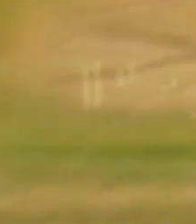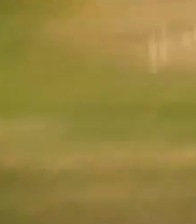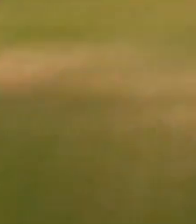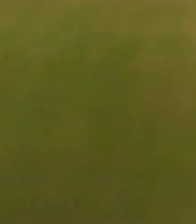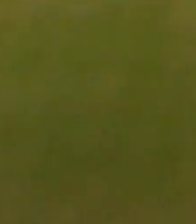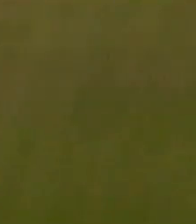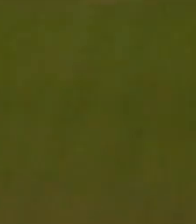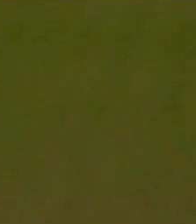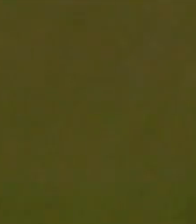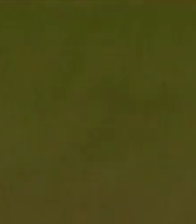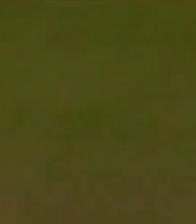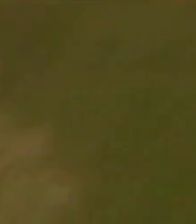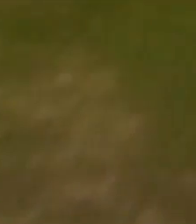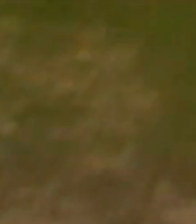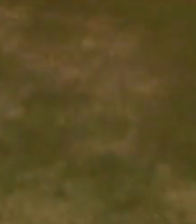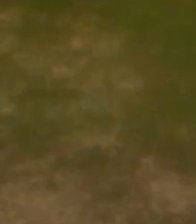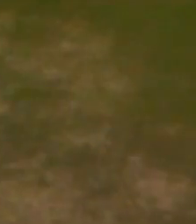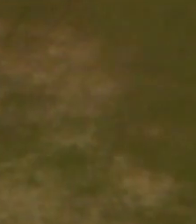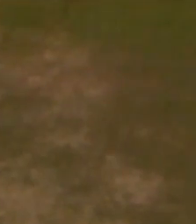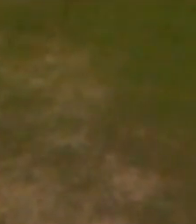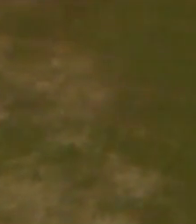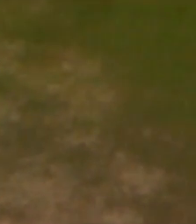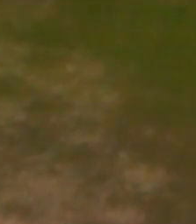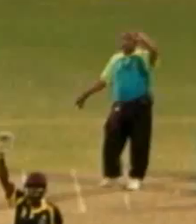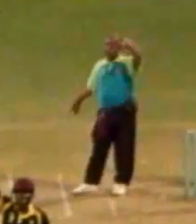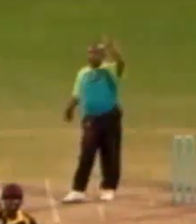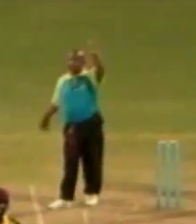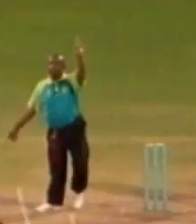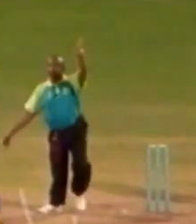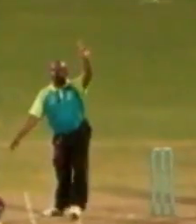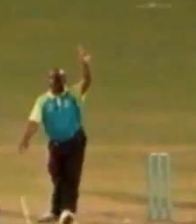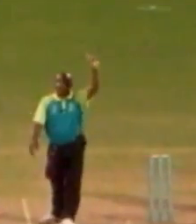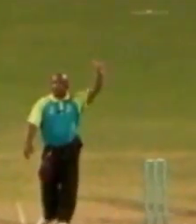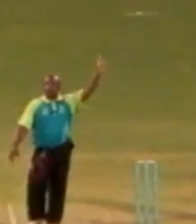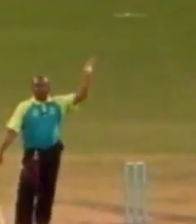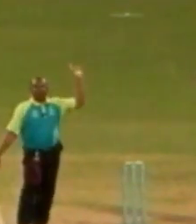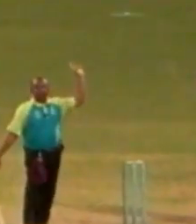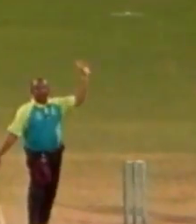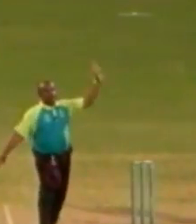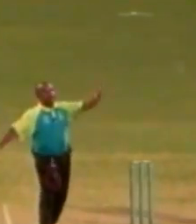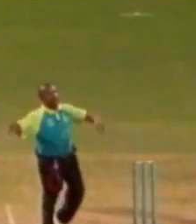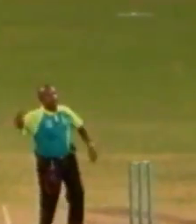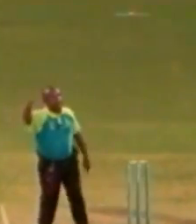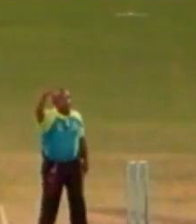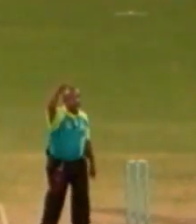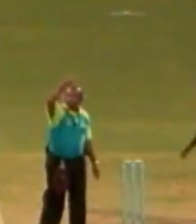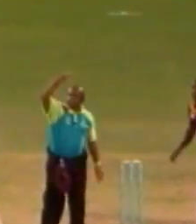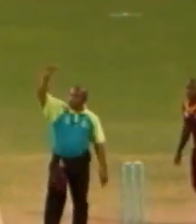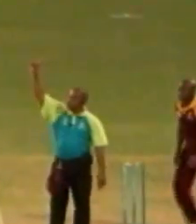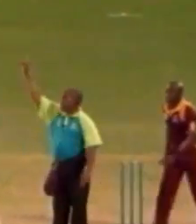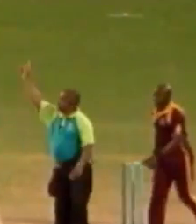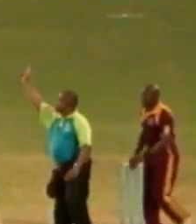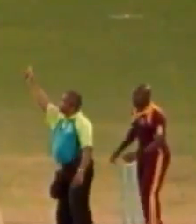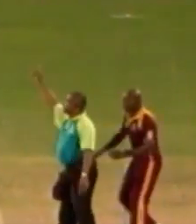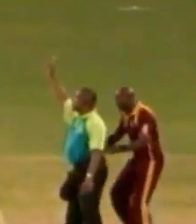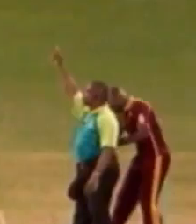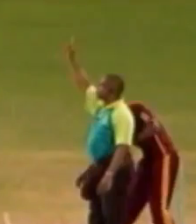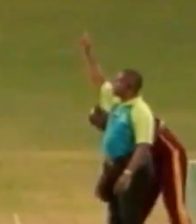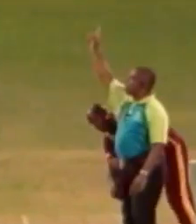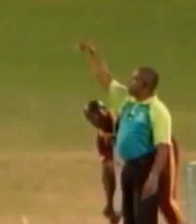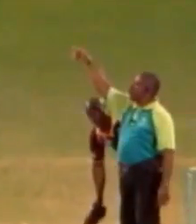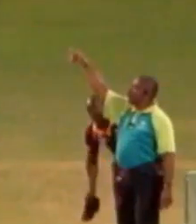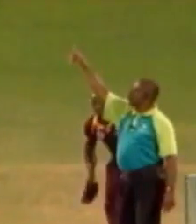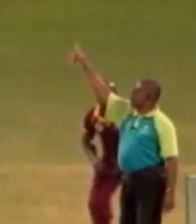beamer, which luckily missed Dewar, but took his bat and went for four. Tino got his walking papers from umpire Tundee